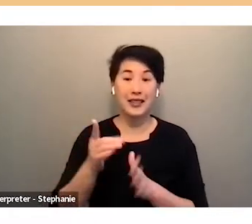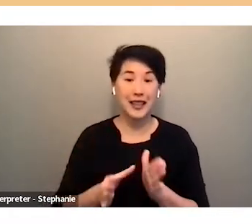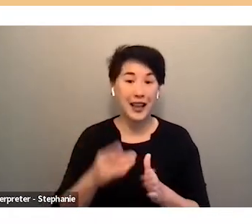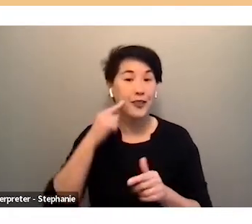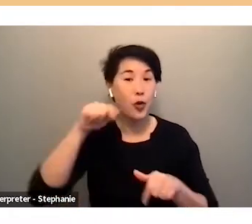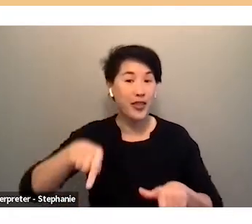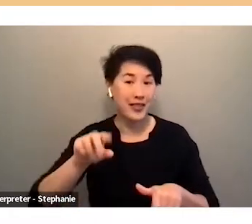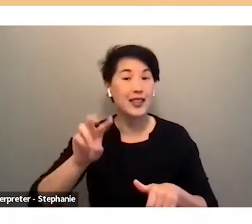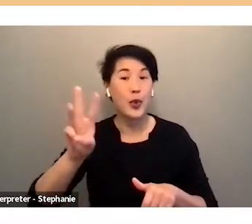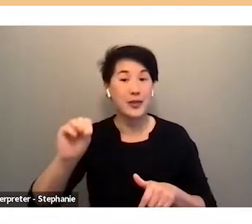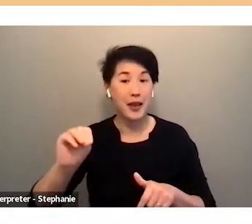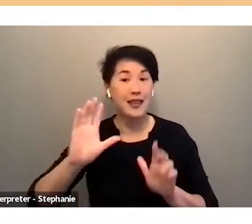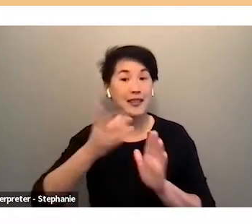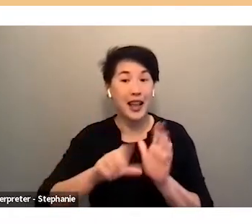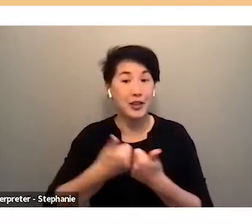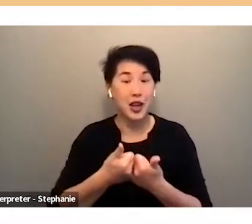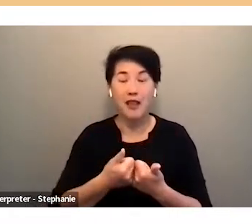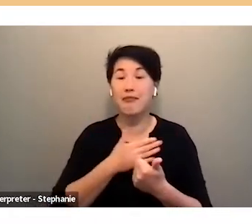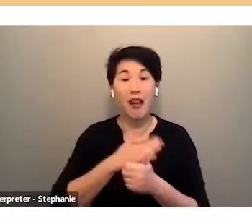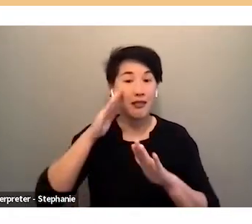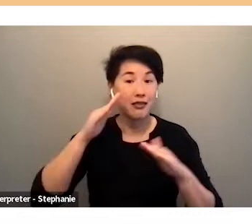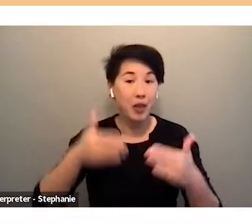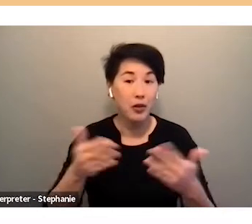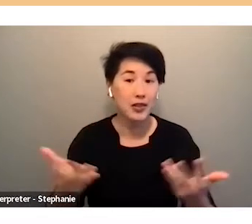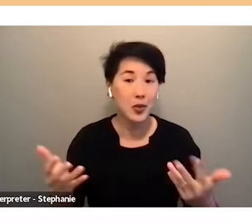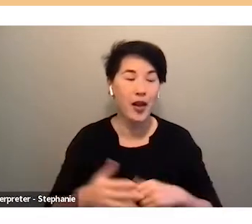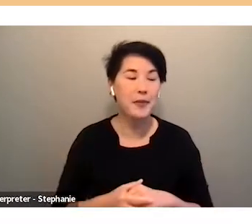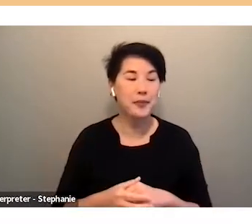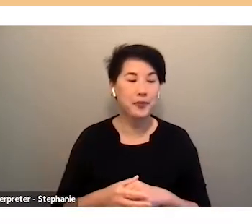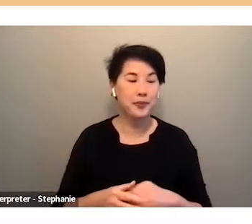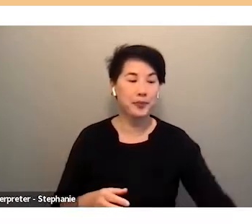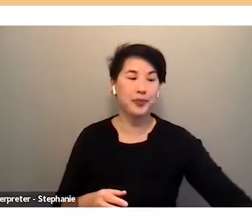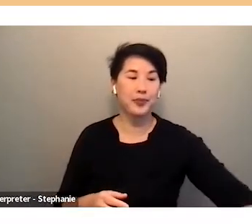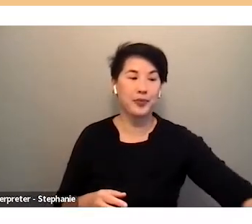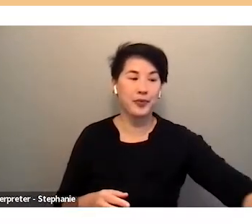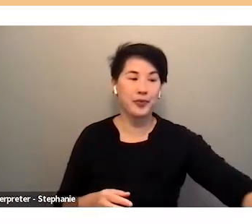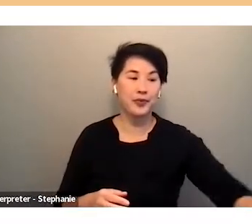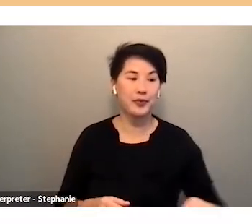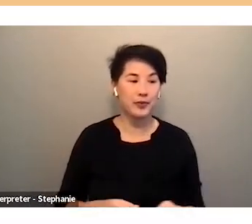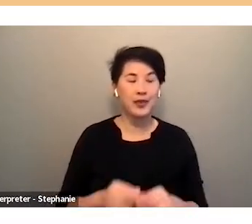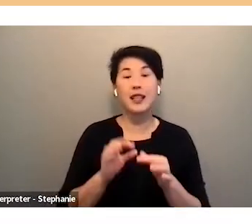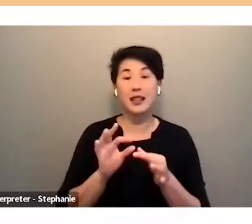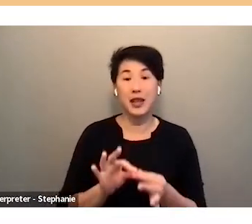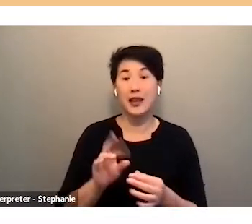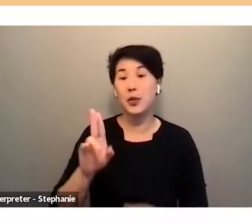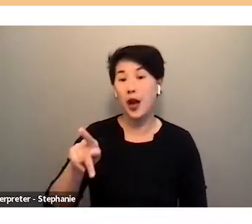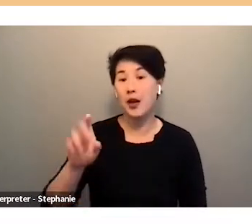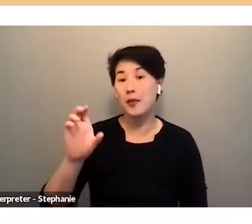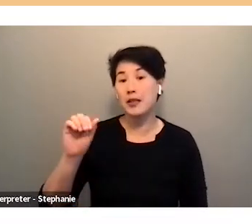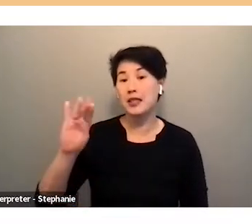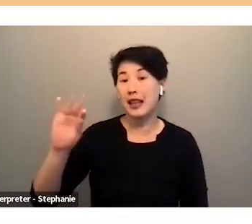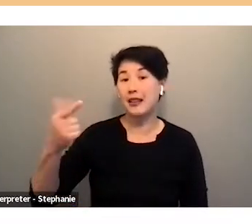Challenge. And my focus in as far as waste-led design is in upcycling. So a